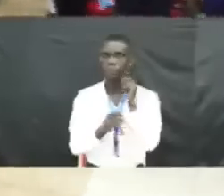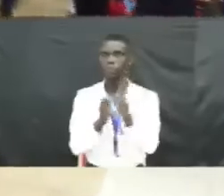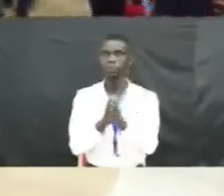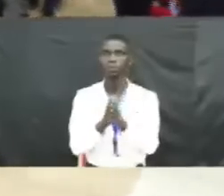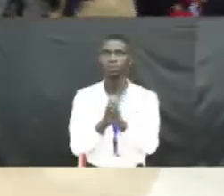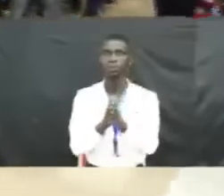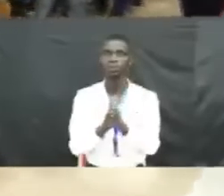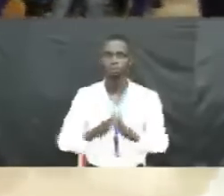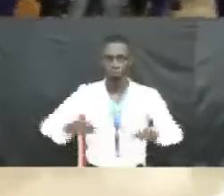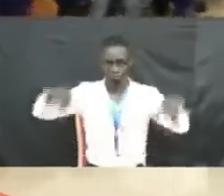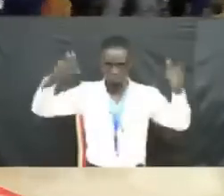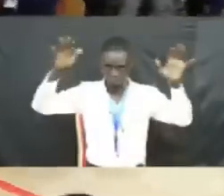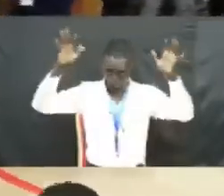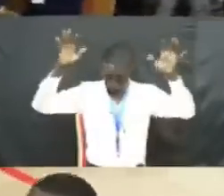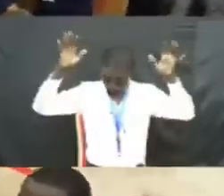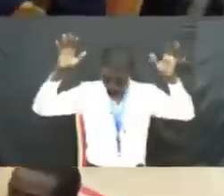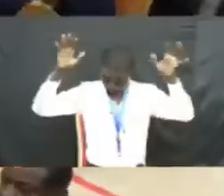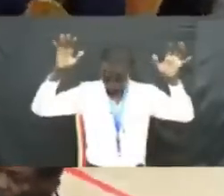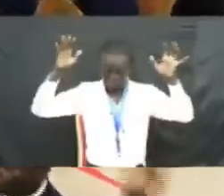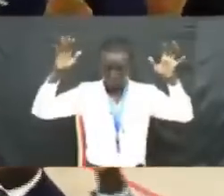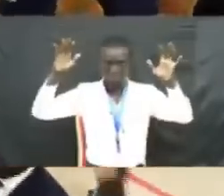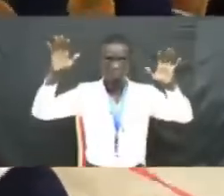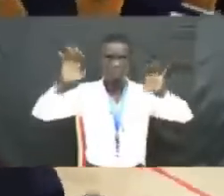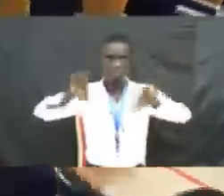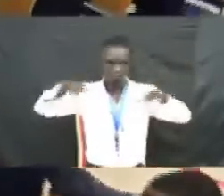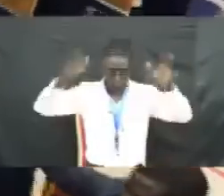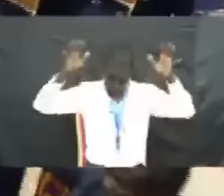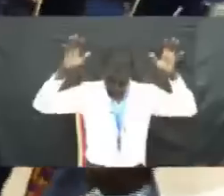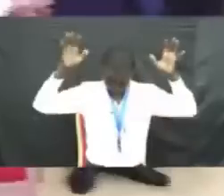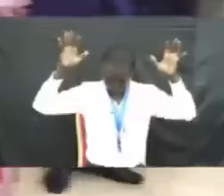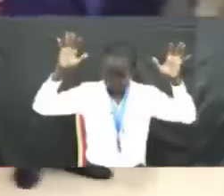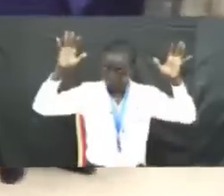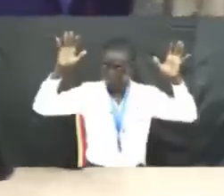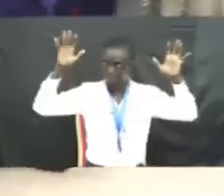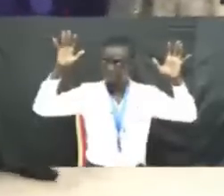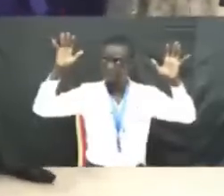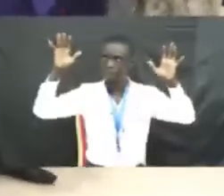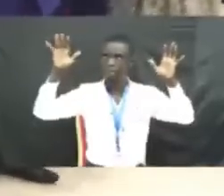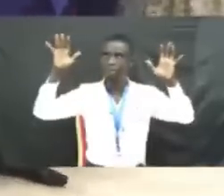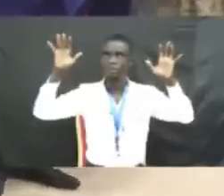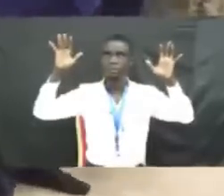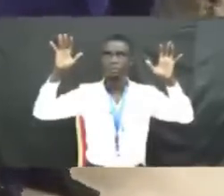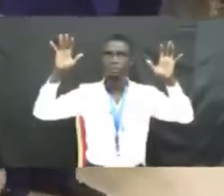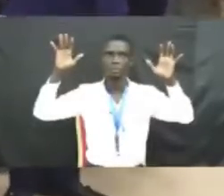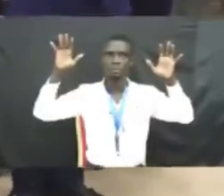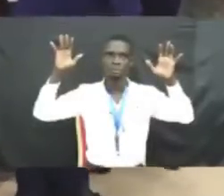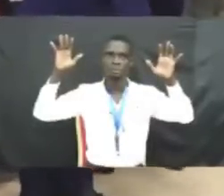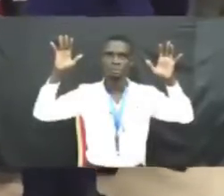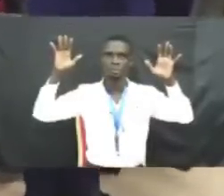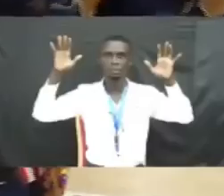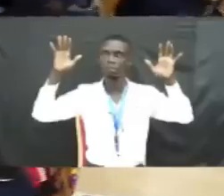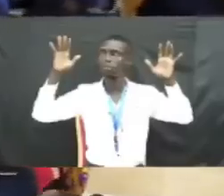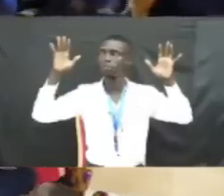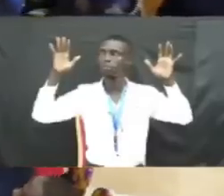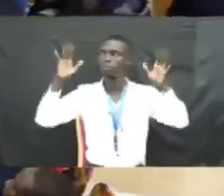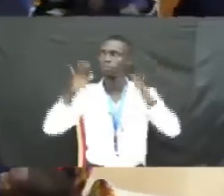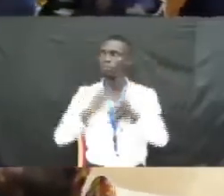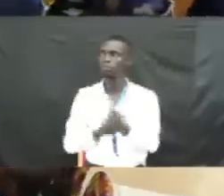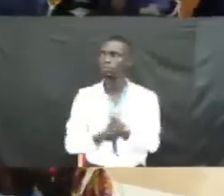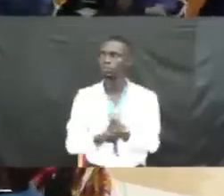Come put your hands together. Let's put our hands together. What we waited for